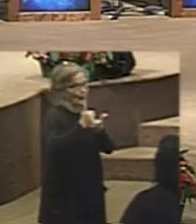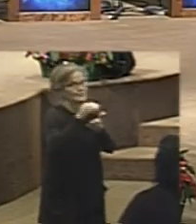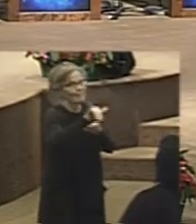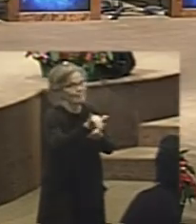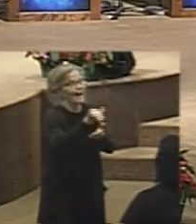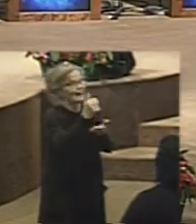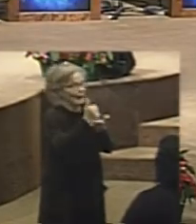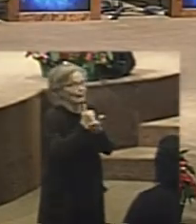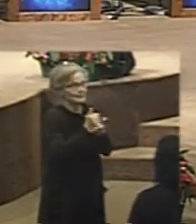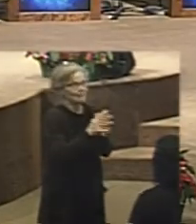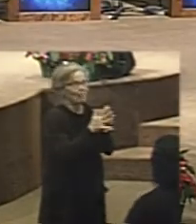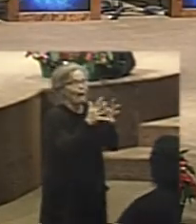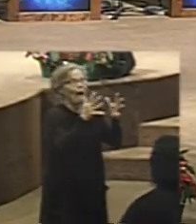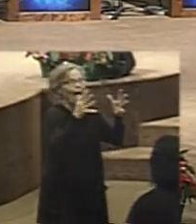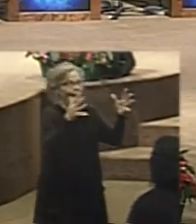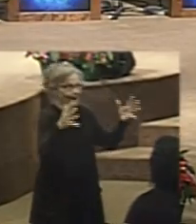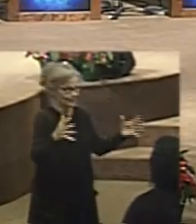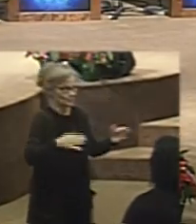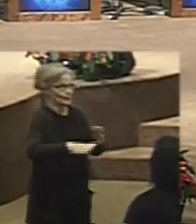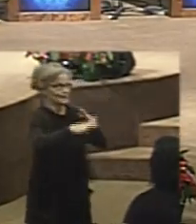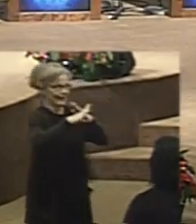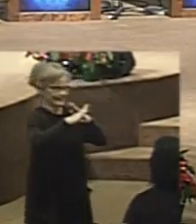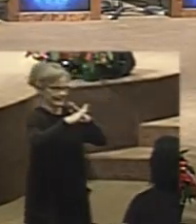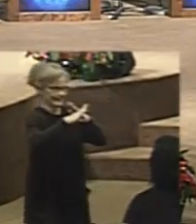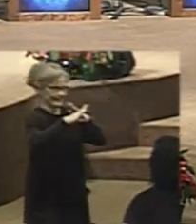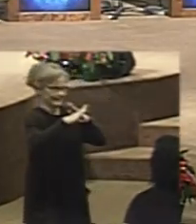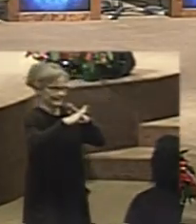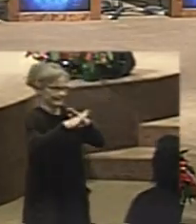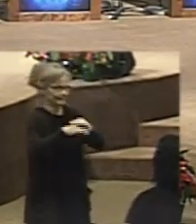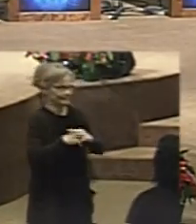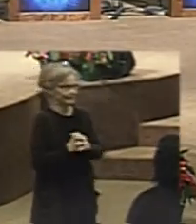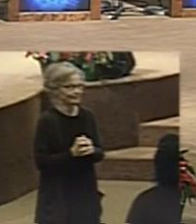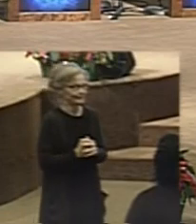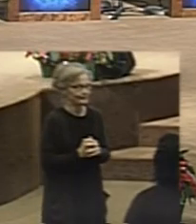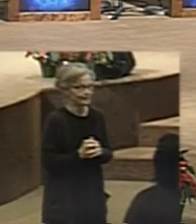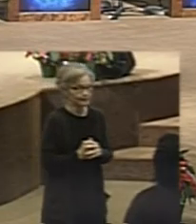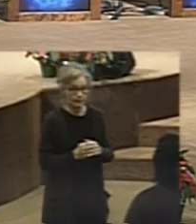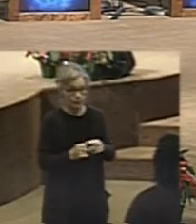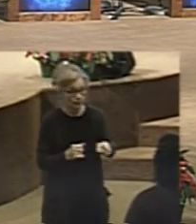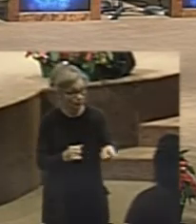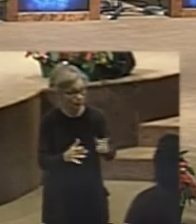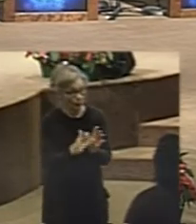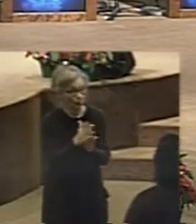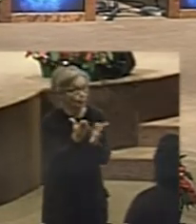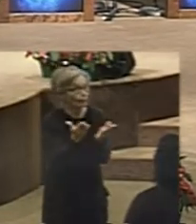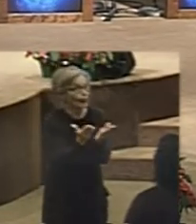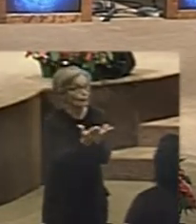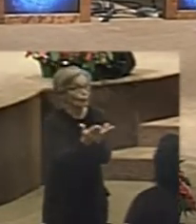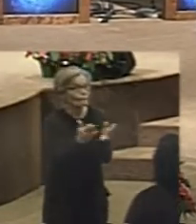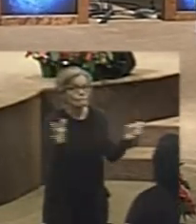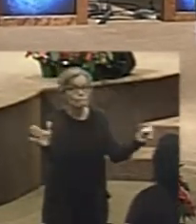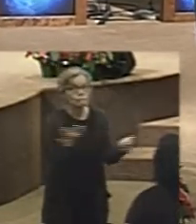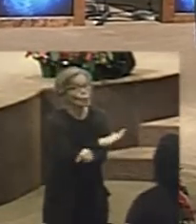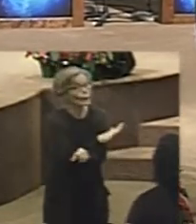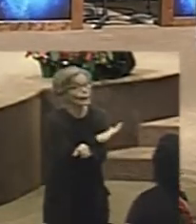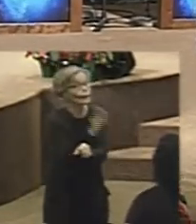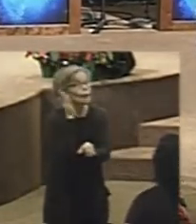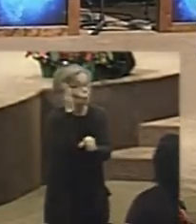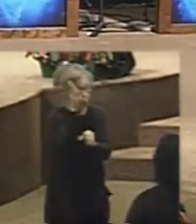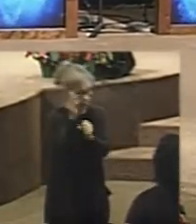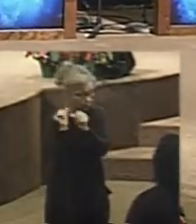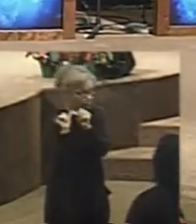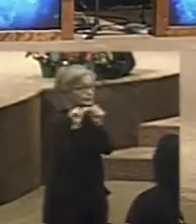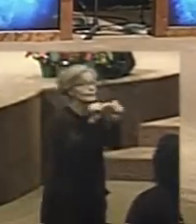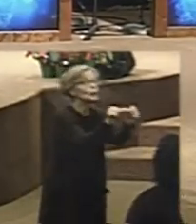We've got a safety net. There's not one jot or tittle going to pass from that law till the heavens are gone. That word's